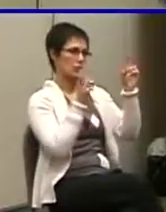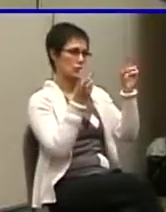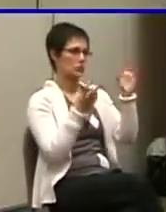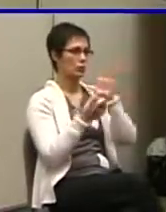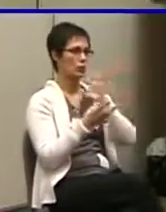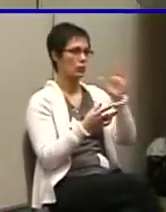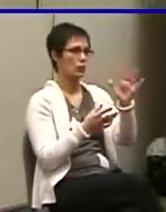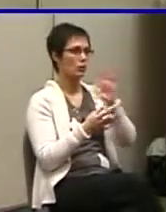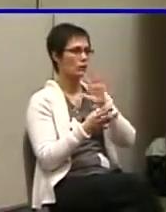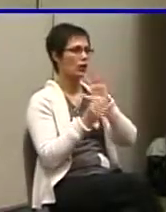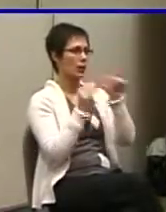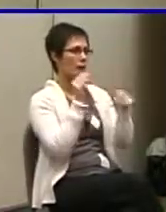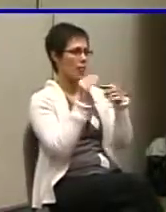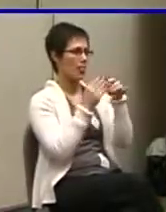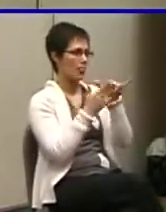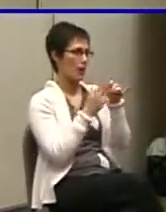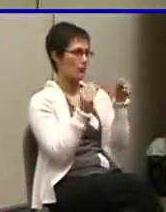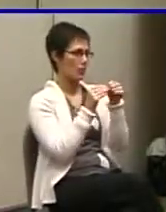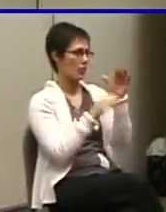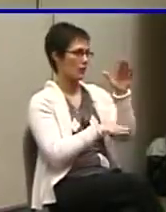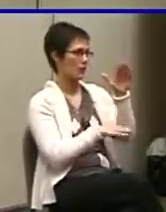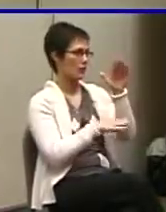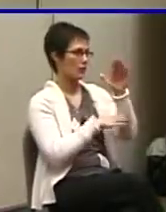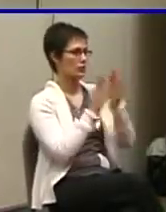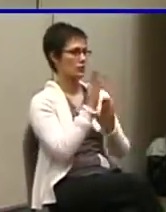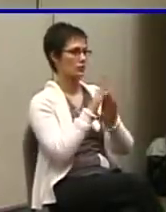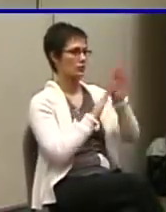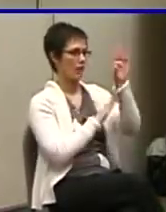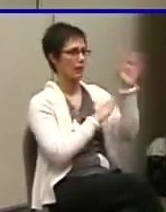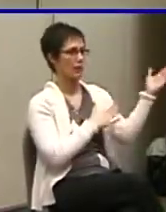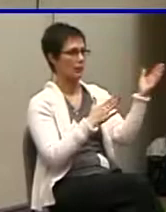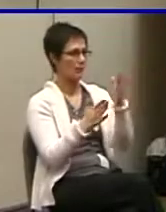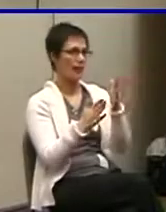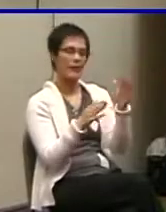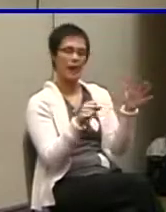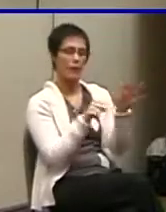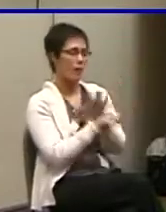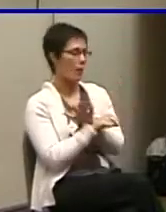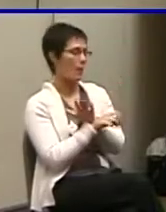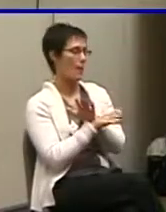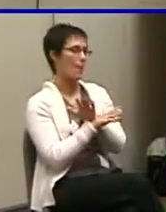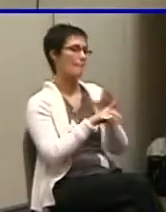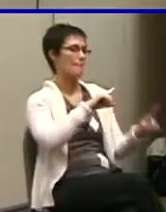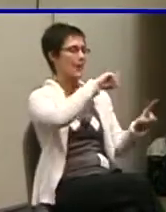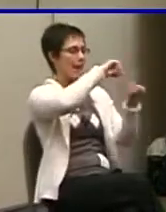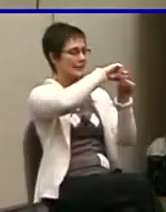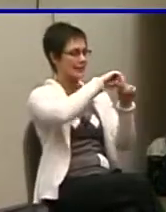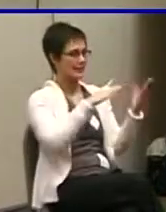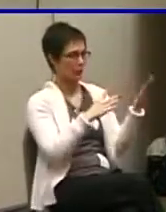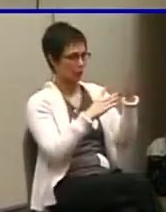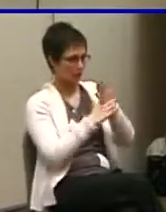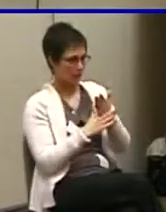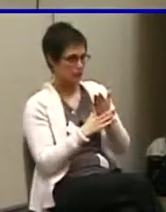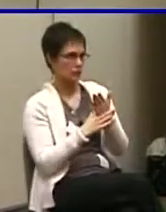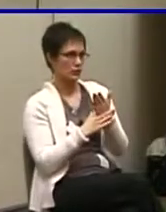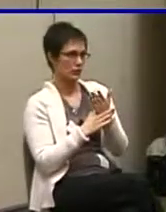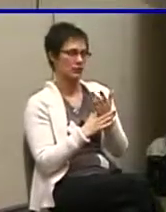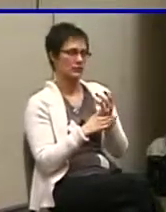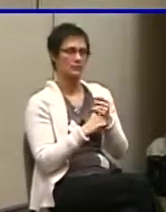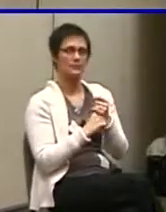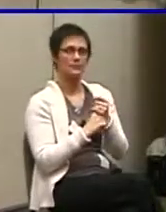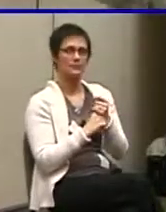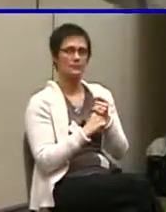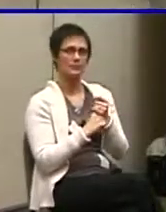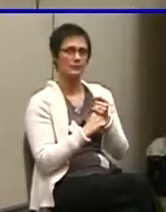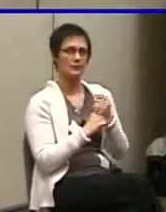when we start looking at developing plans. That whole positive behavioral interventions, the other problem with this with teachers is that it's, when